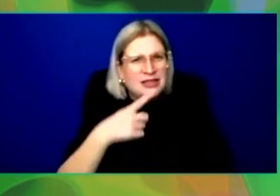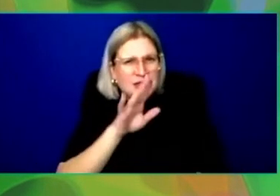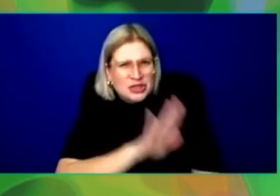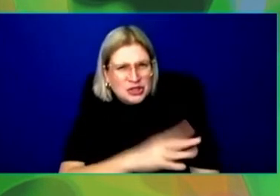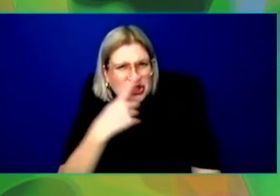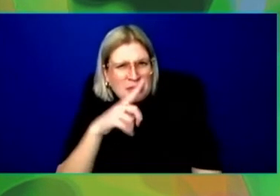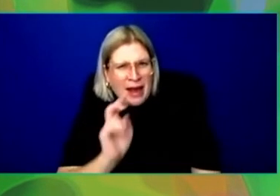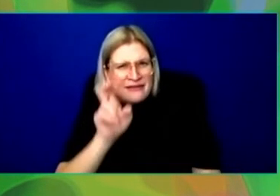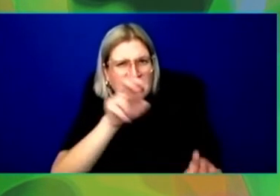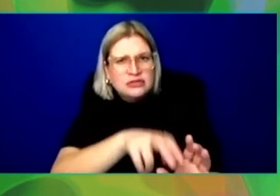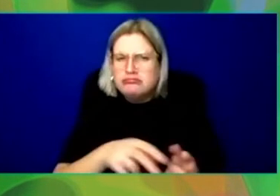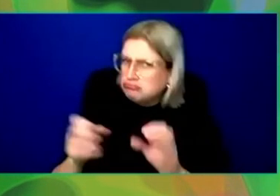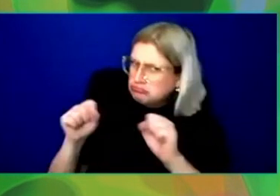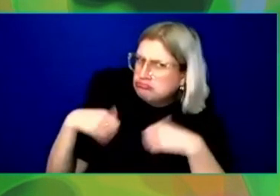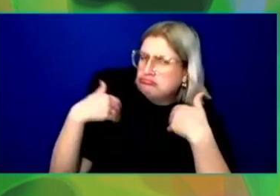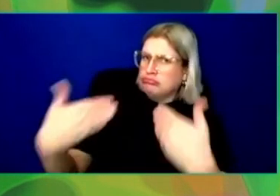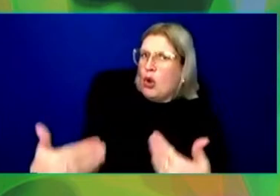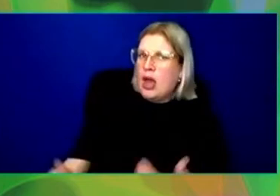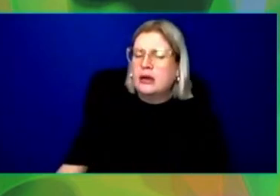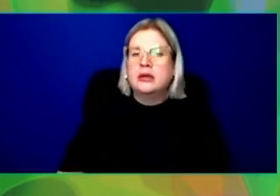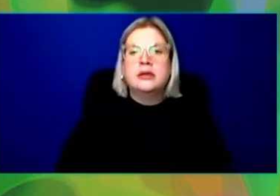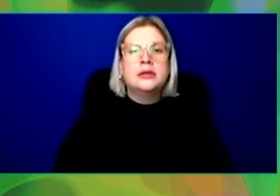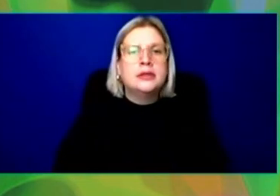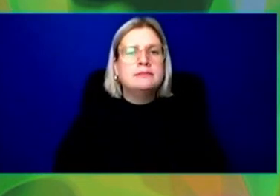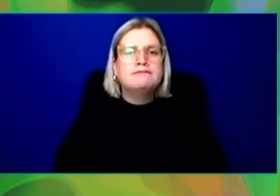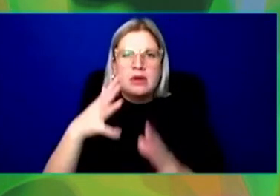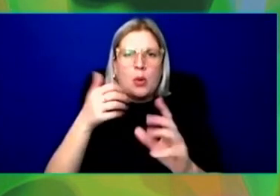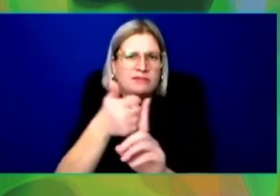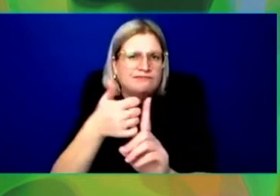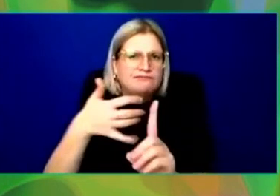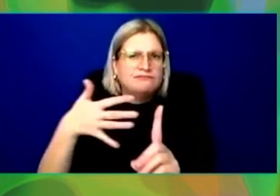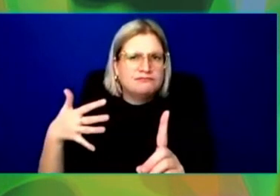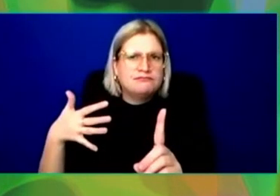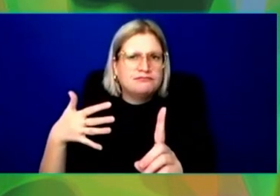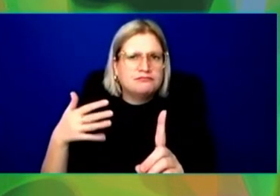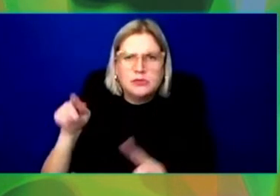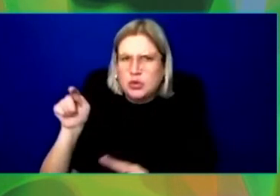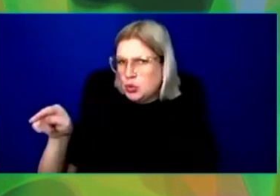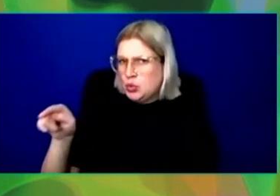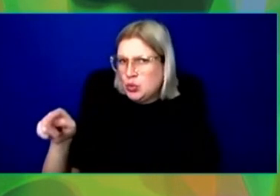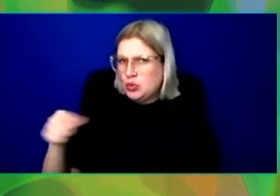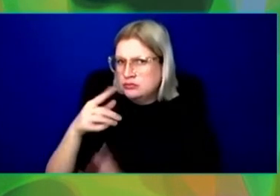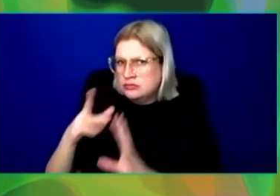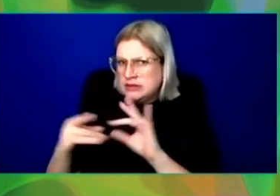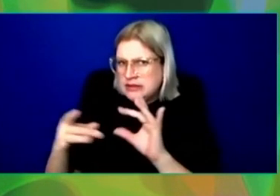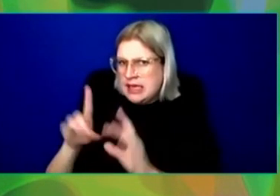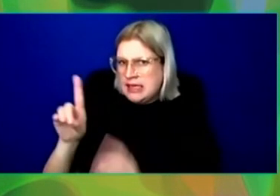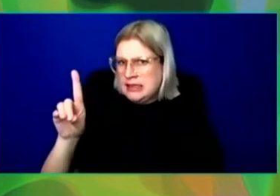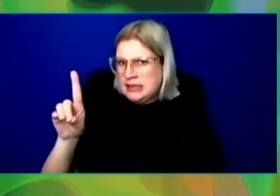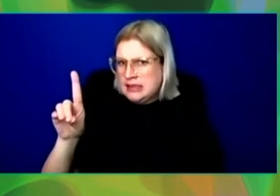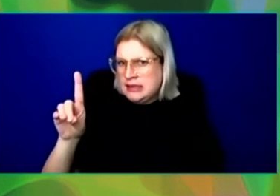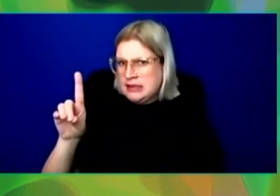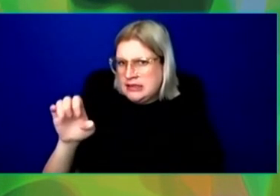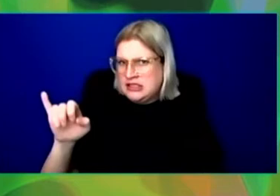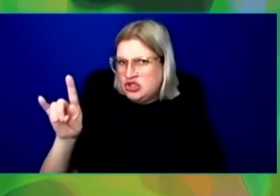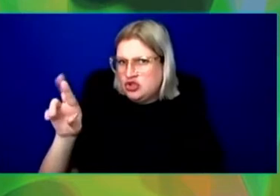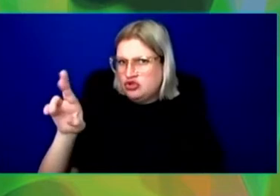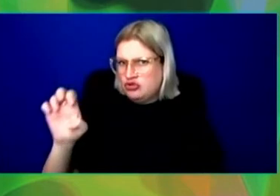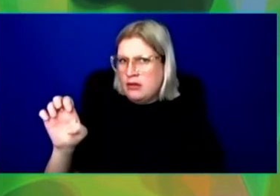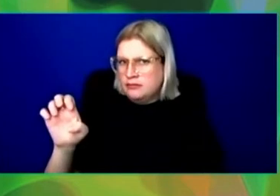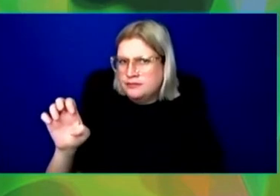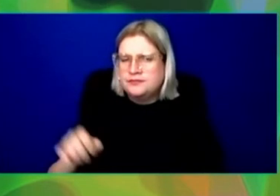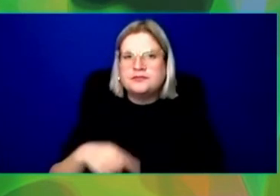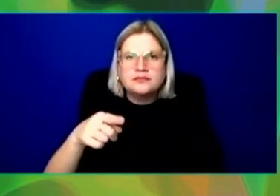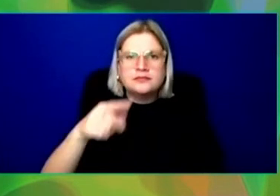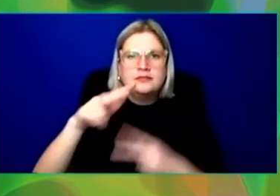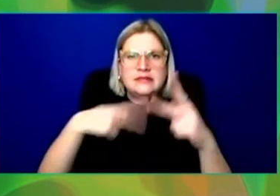want to mention something and build on something that Deirdre said, this idea of these kinds of intersections. And I